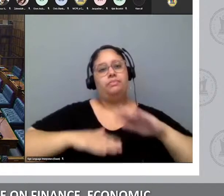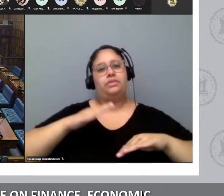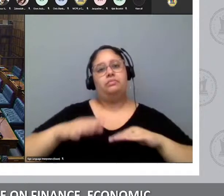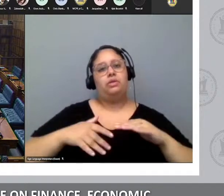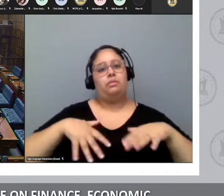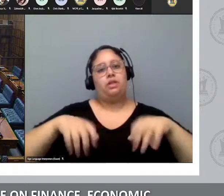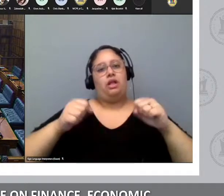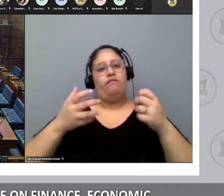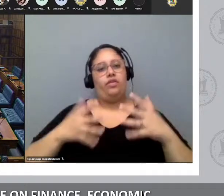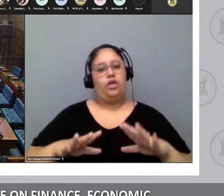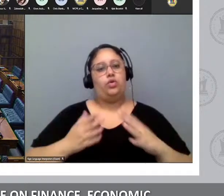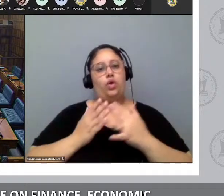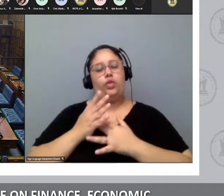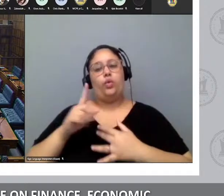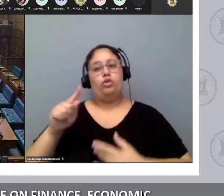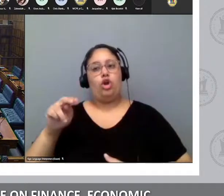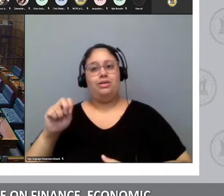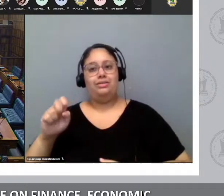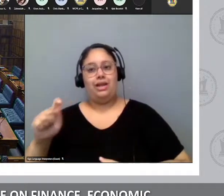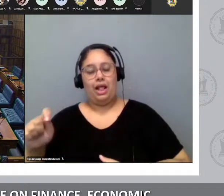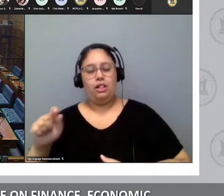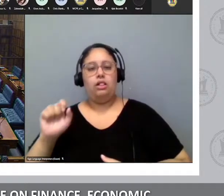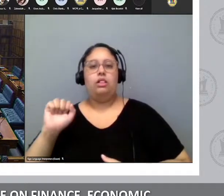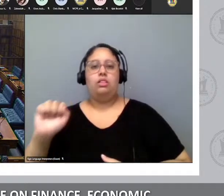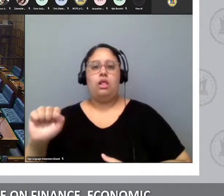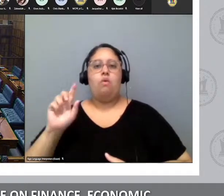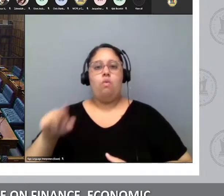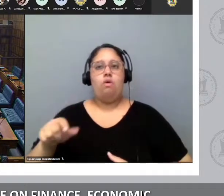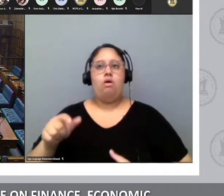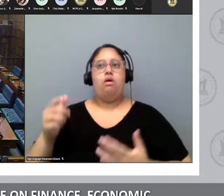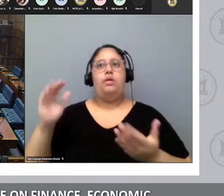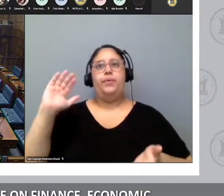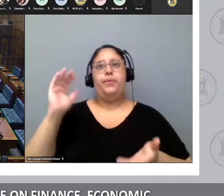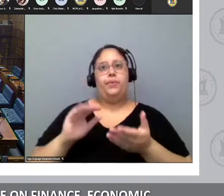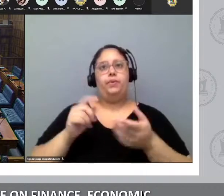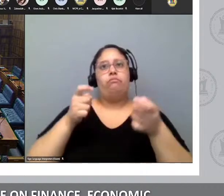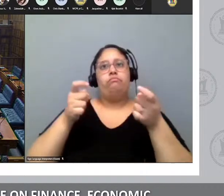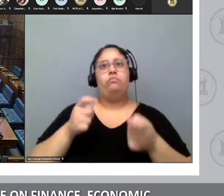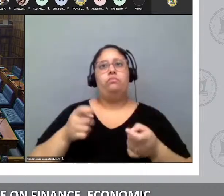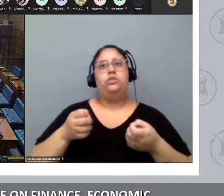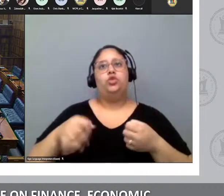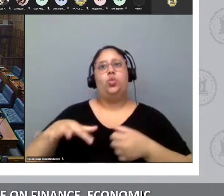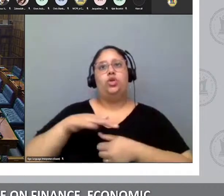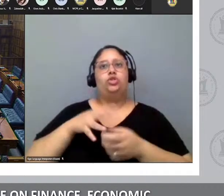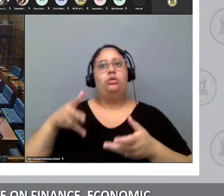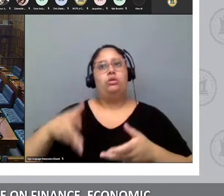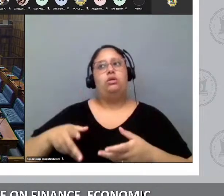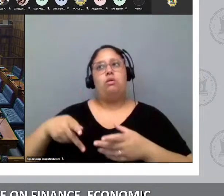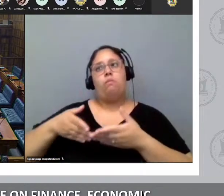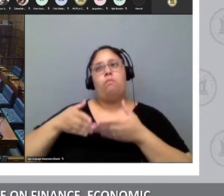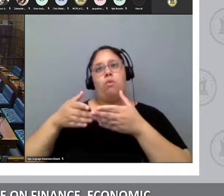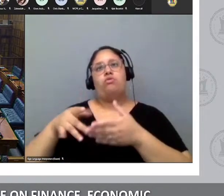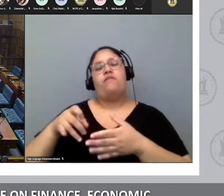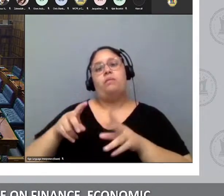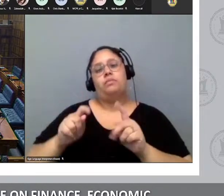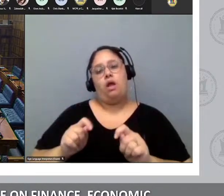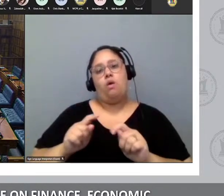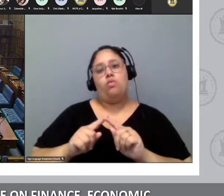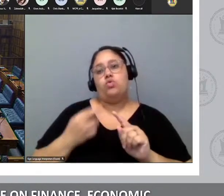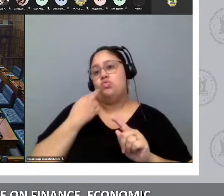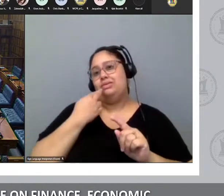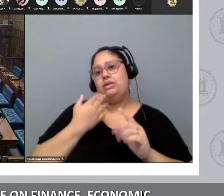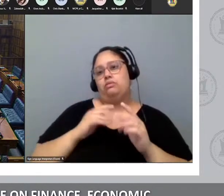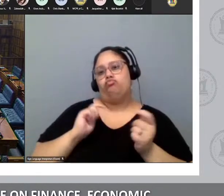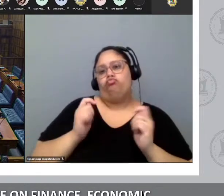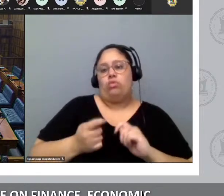taken by transnet to um ameliorate the situation at the Port of Cape Town um more recently so I